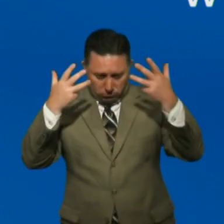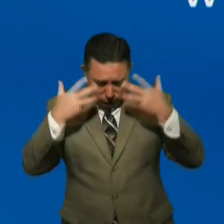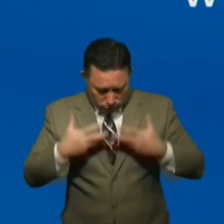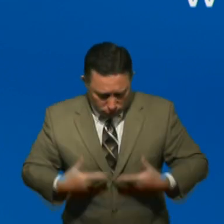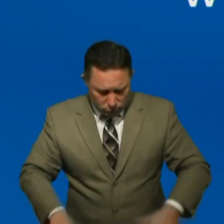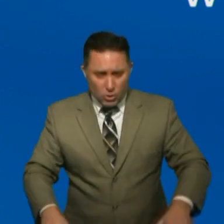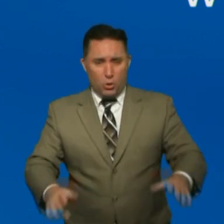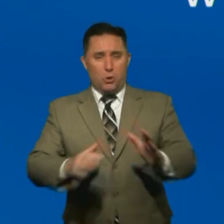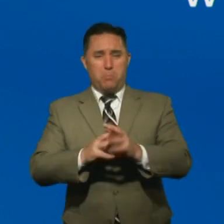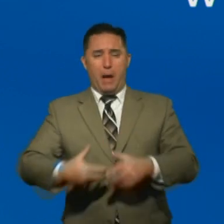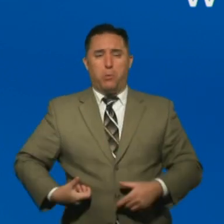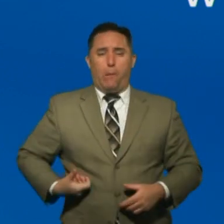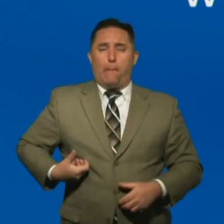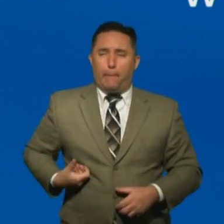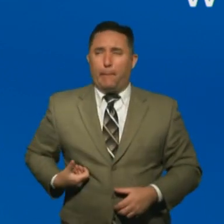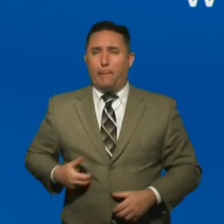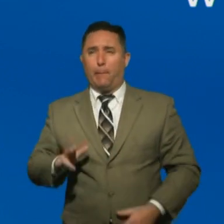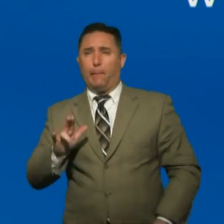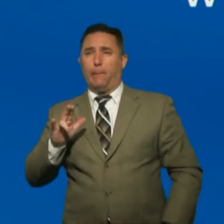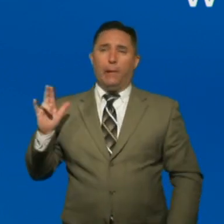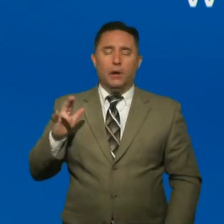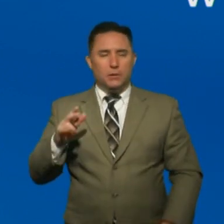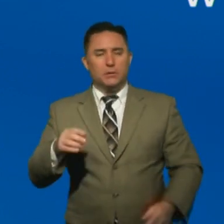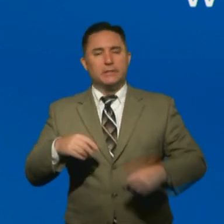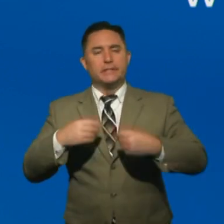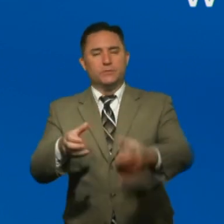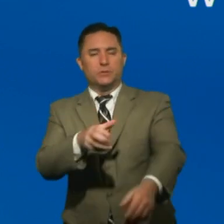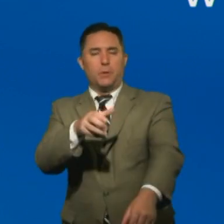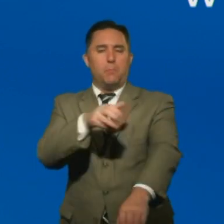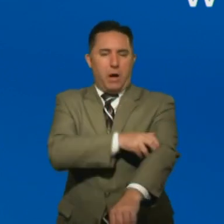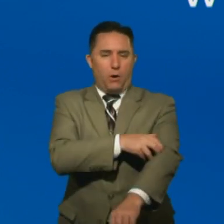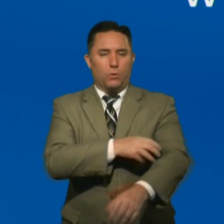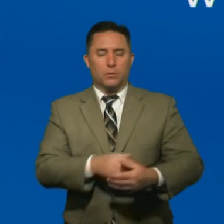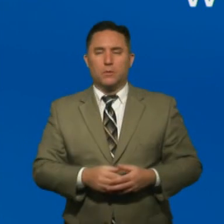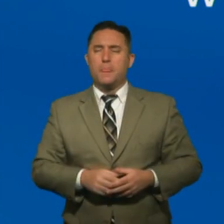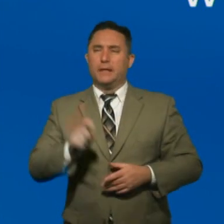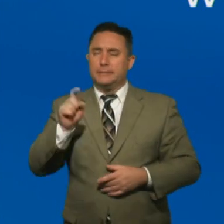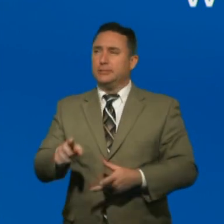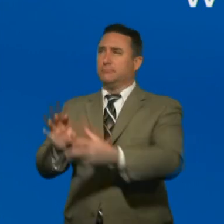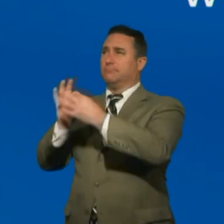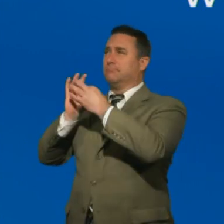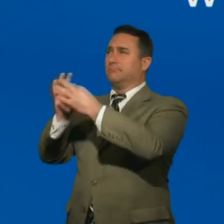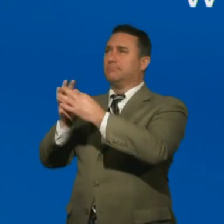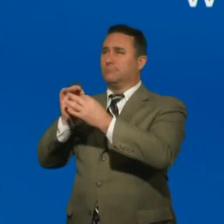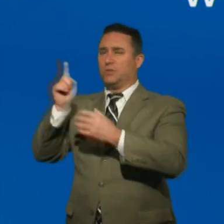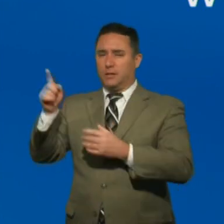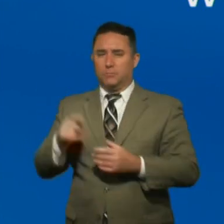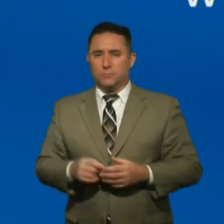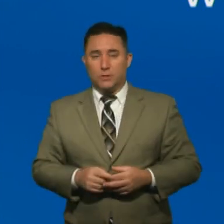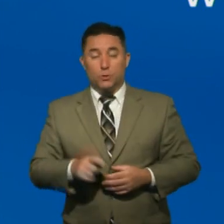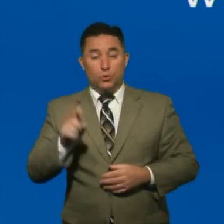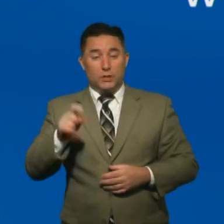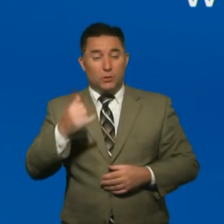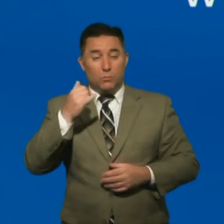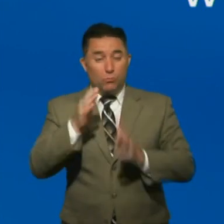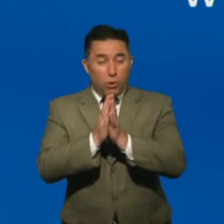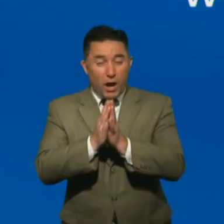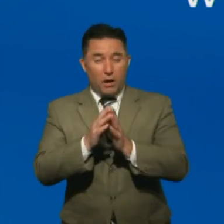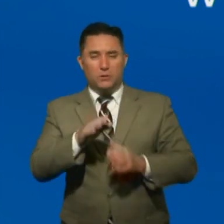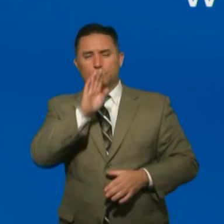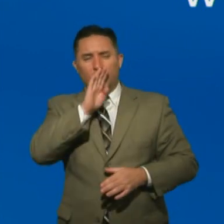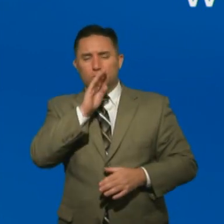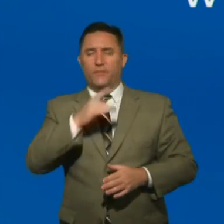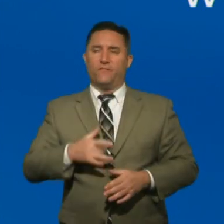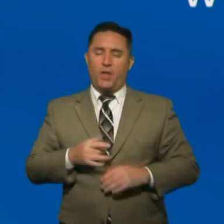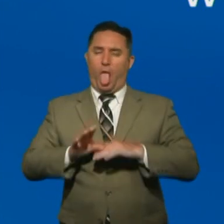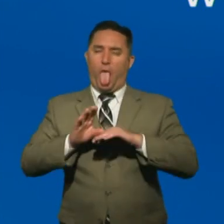and the Bible, that's what gives it its power. So let me beg of you, if any of you right now need prayer, you're frustrated, you're defeated,